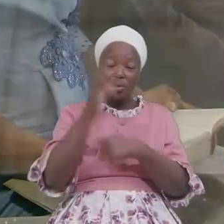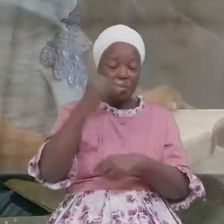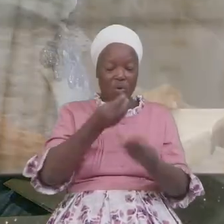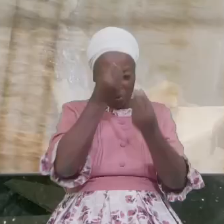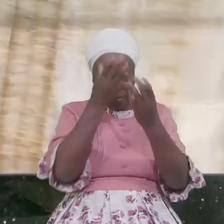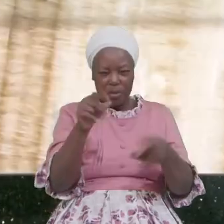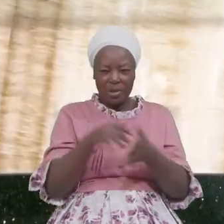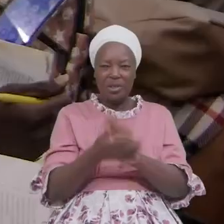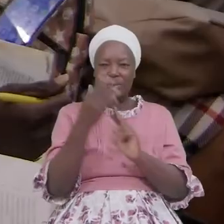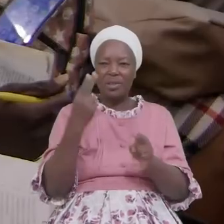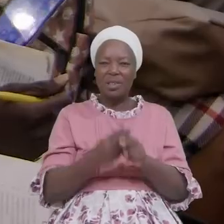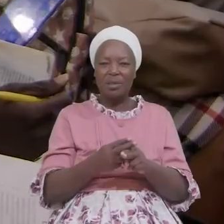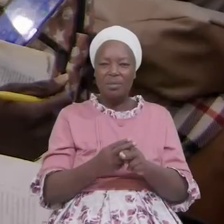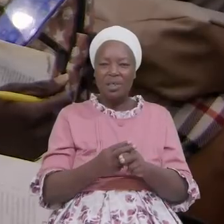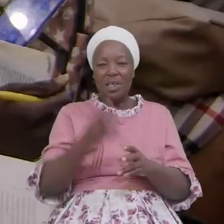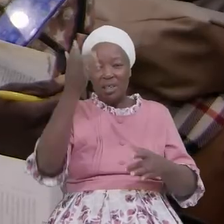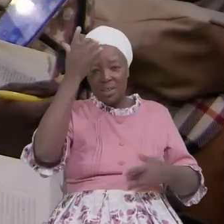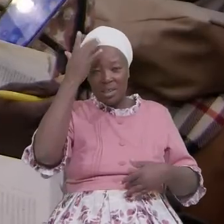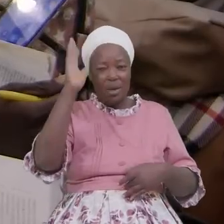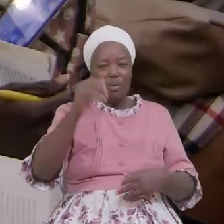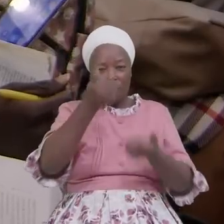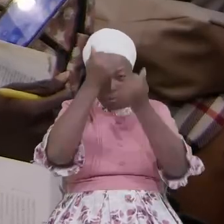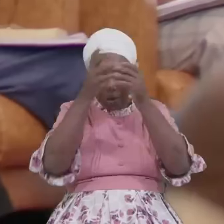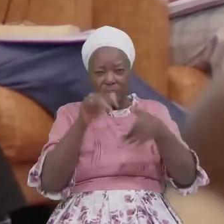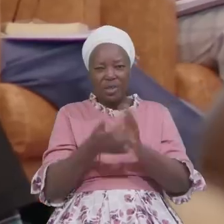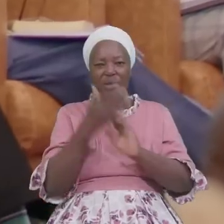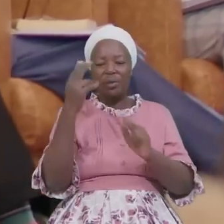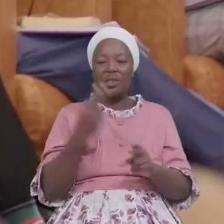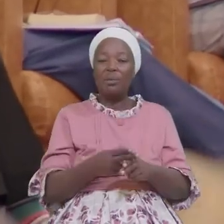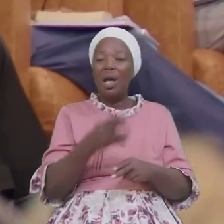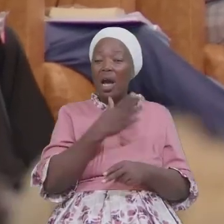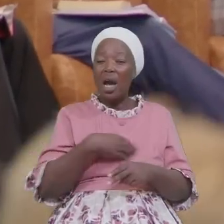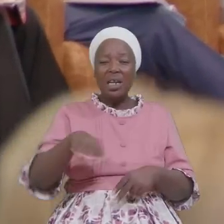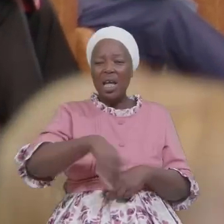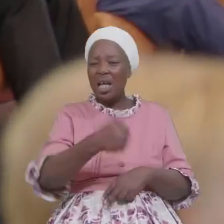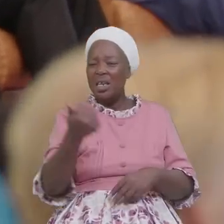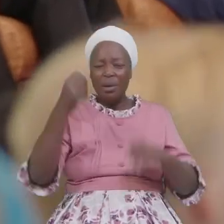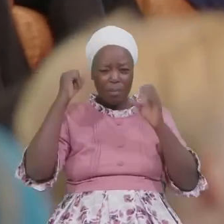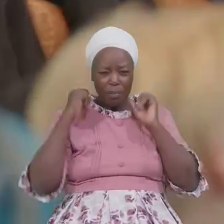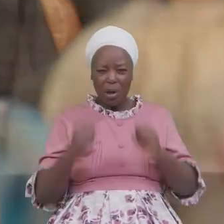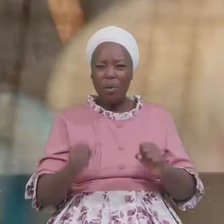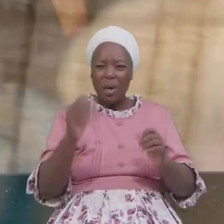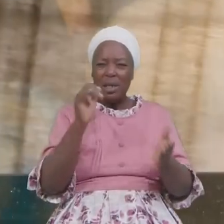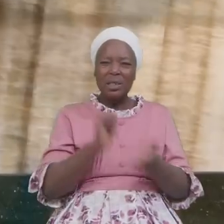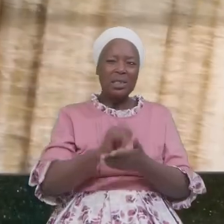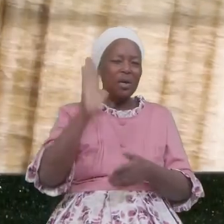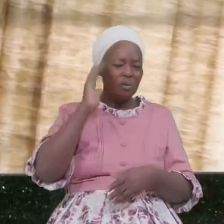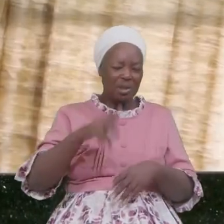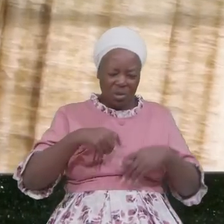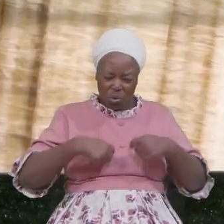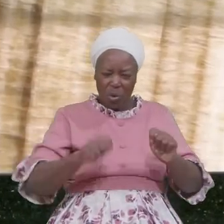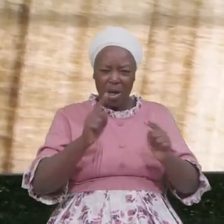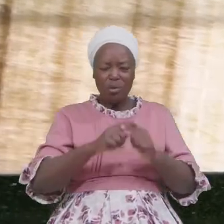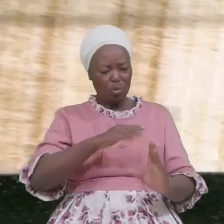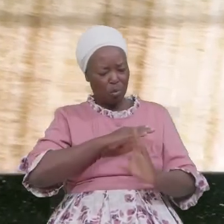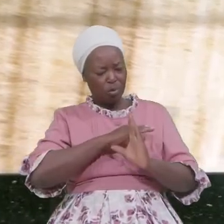you. Amen. Sicknesses will obey you. Amen. And any power that will try to